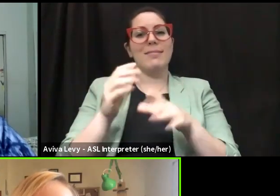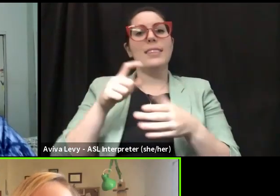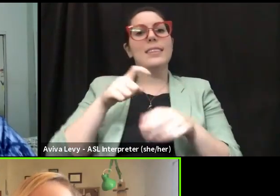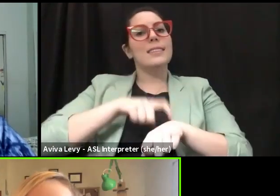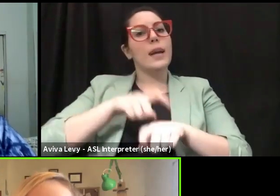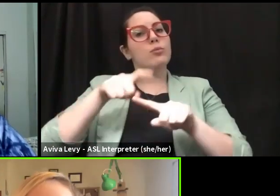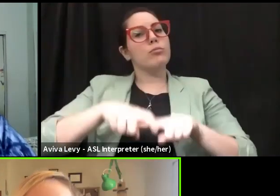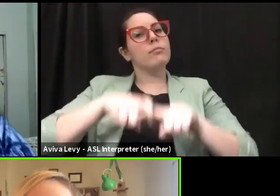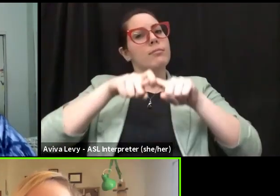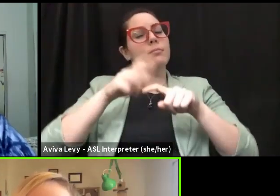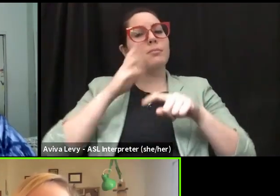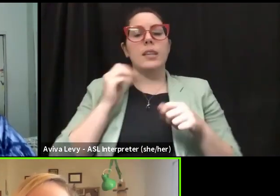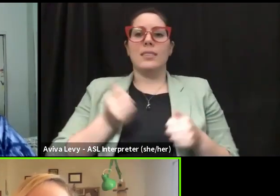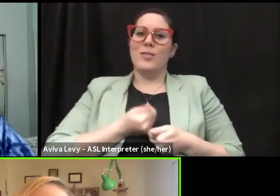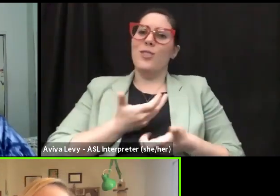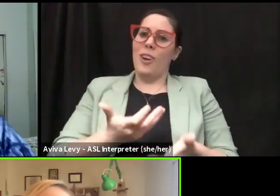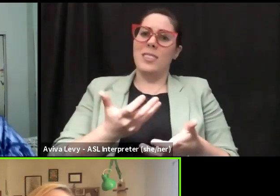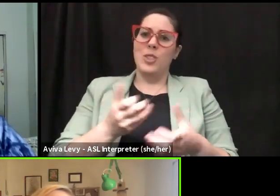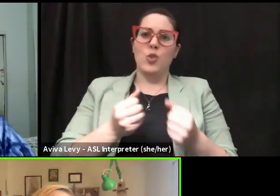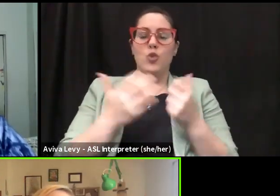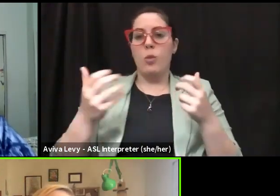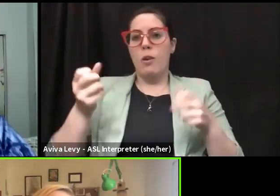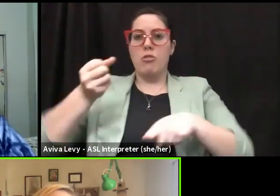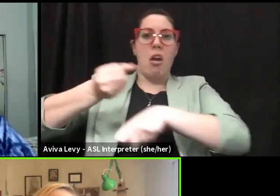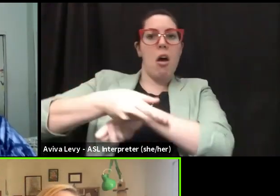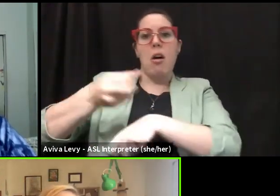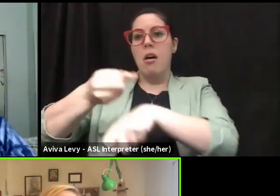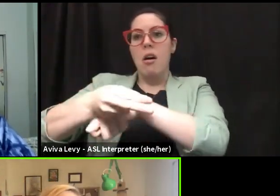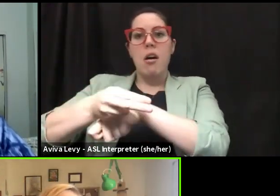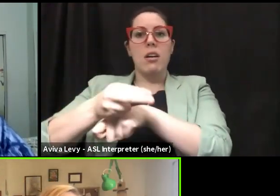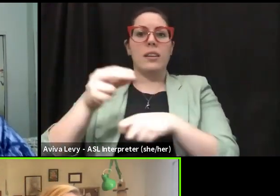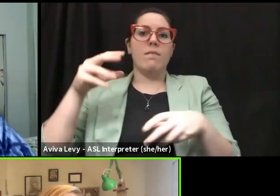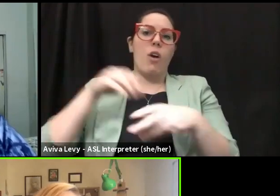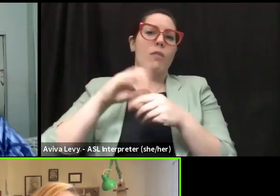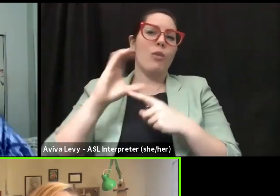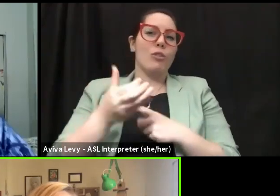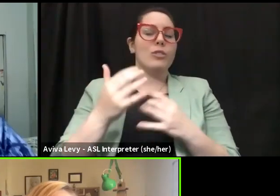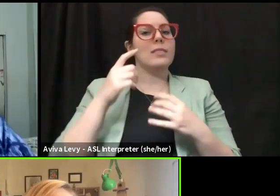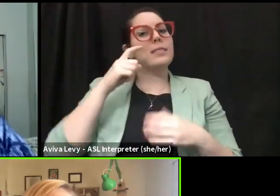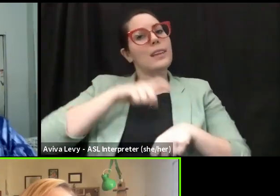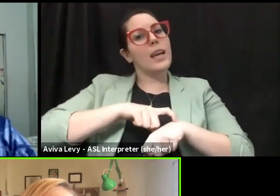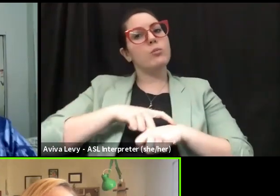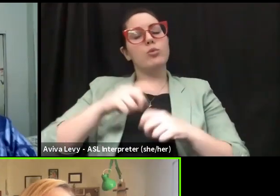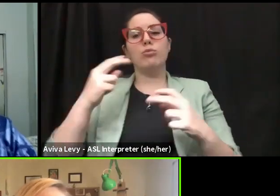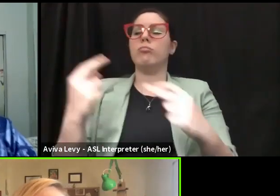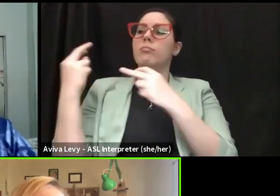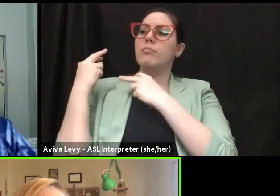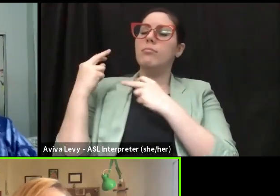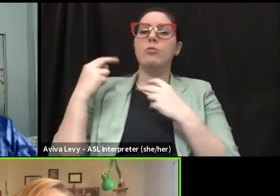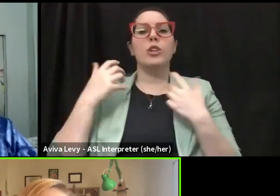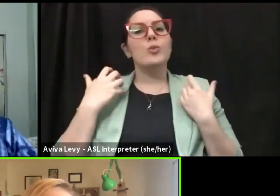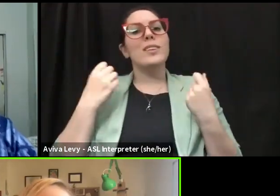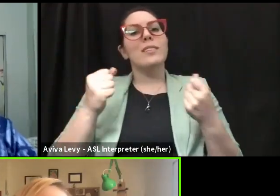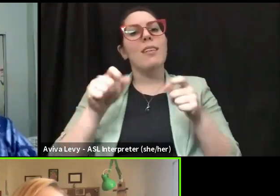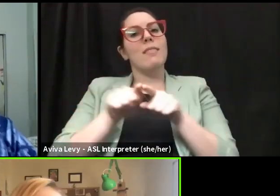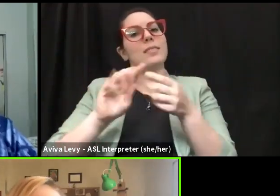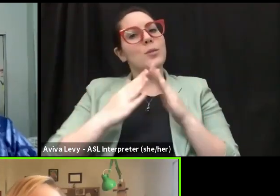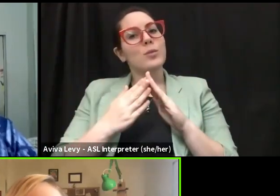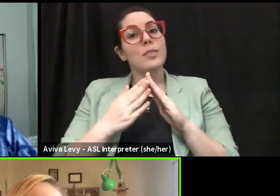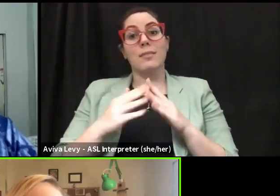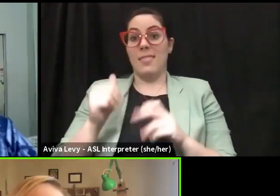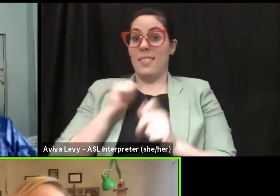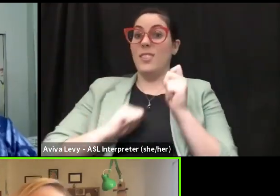exhausting. And to just double down investing in community healing and processing and growing. And that's what theater is really